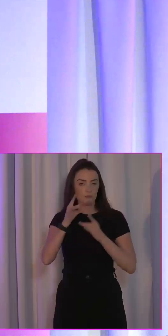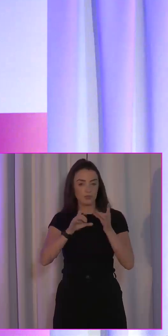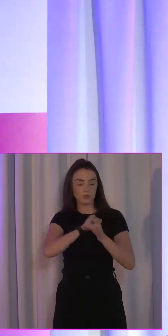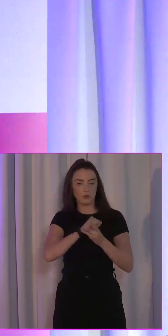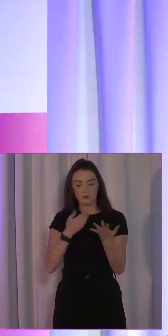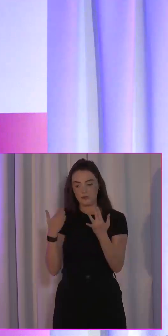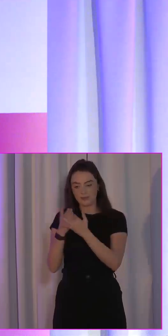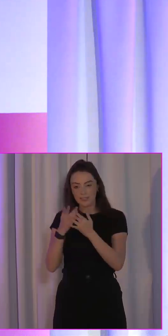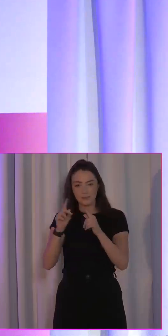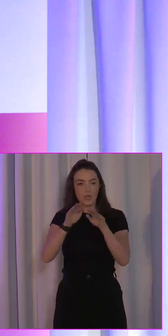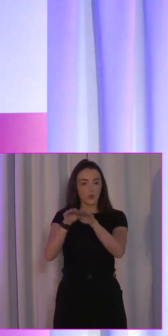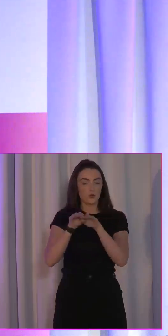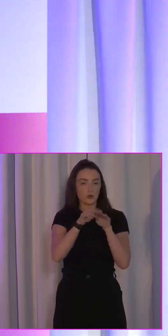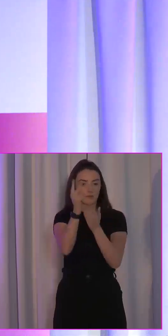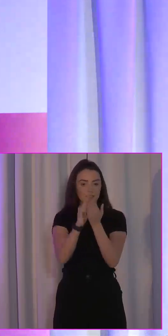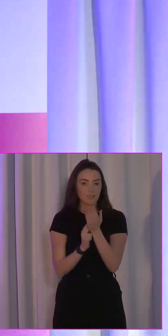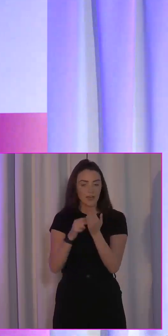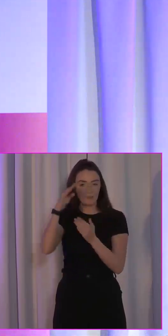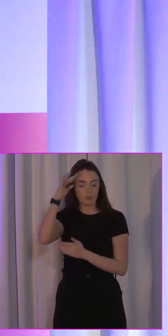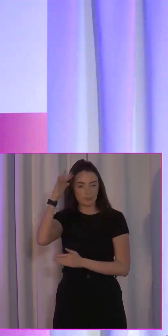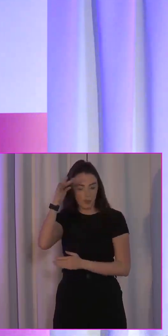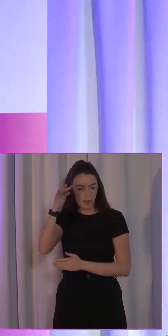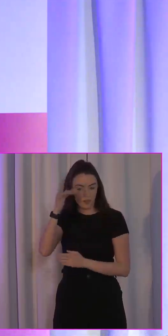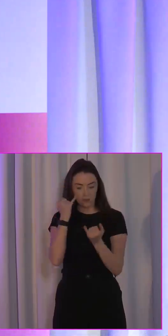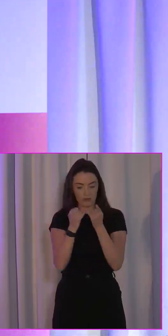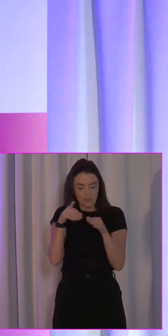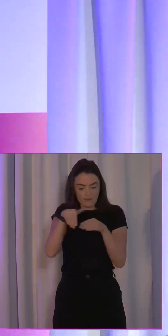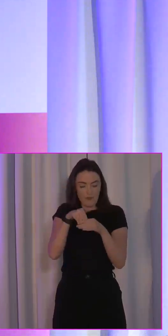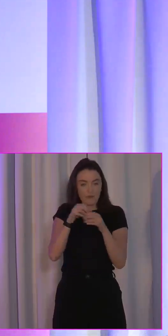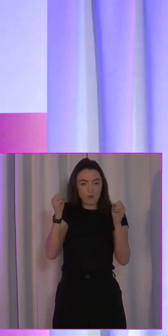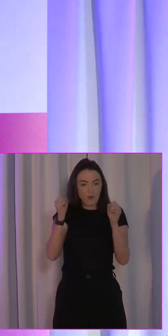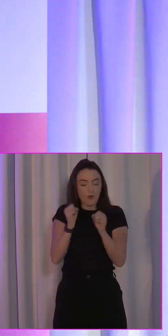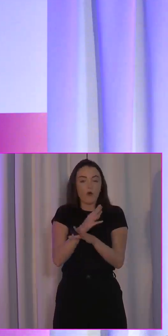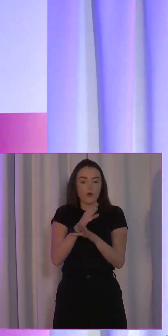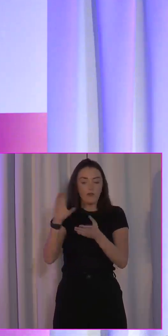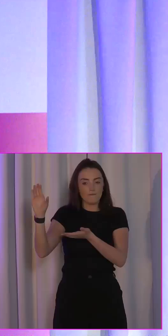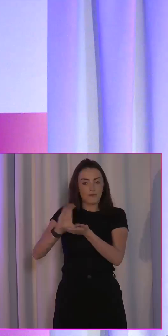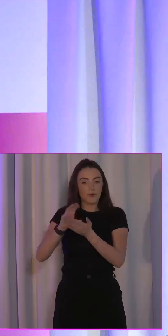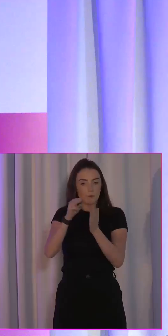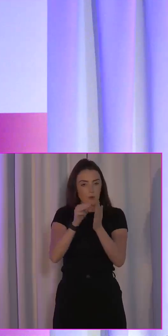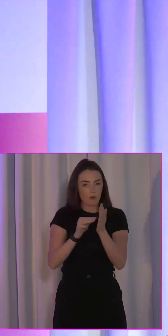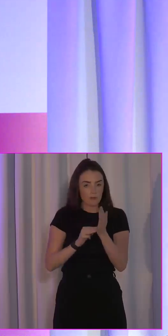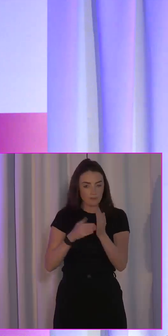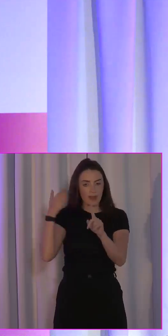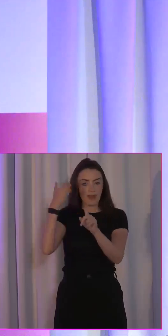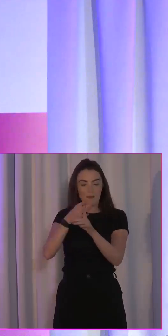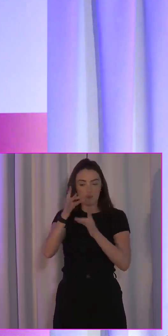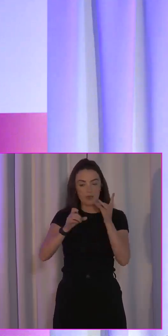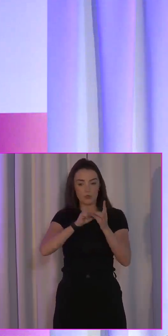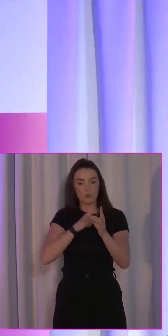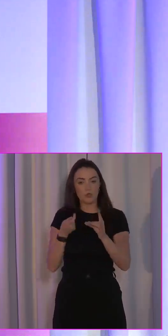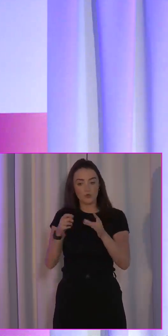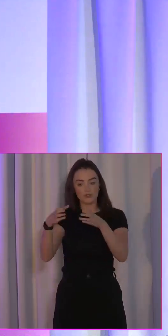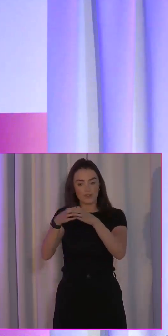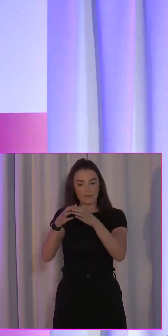accessibility, inclusion and universal design principle criteria is embedded within all funding programmes aimed at enhancing the tourism